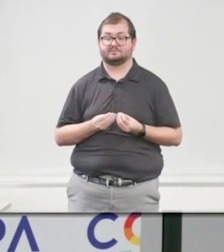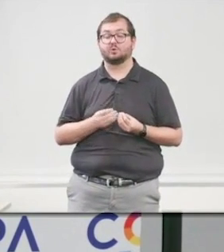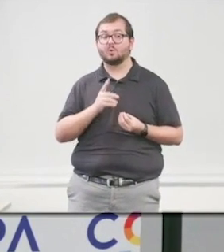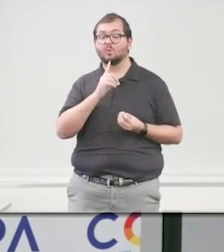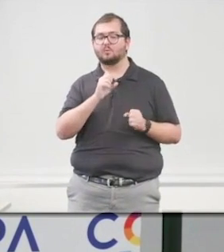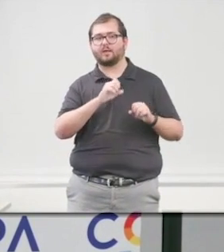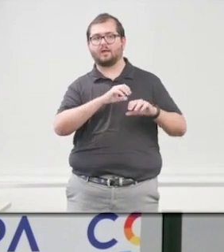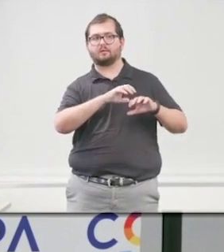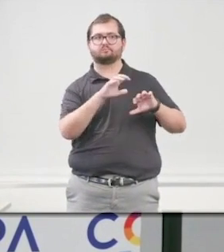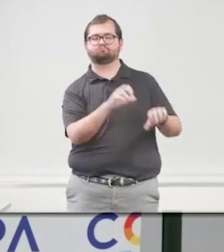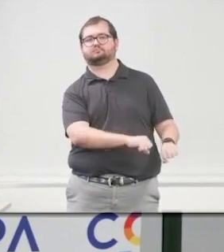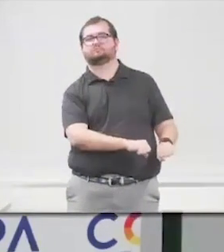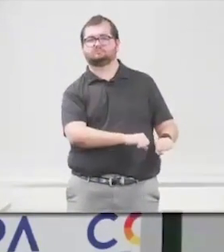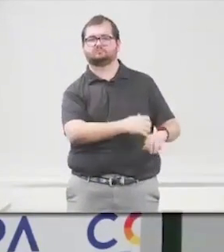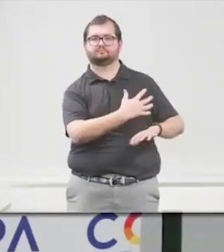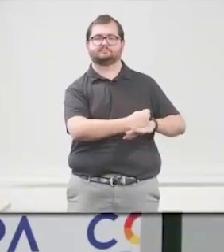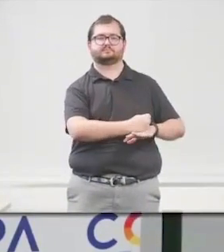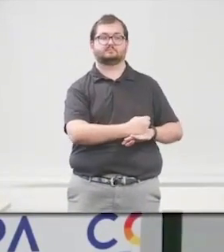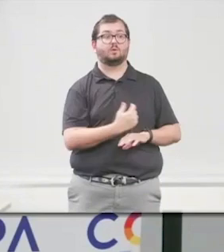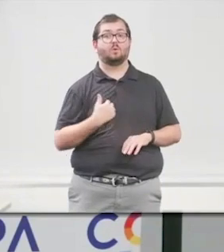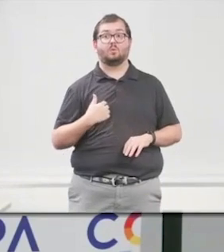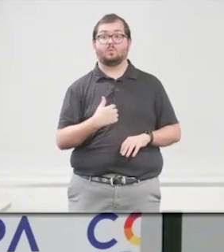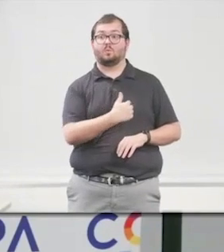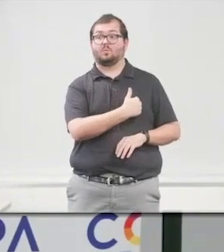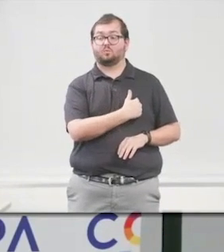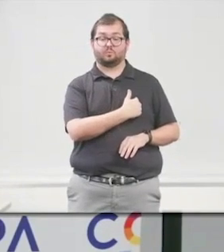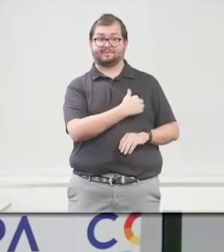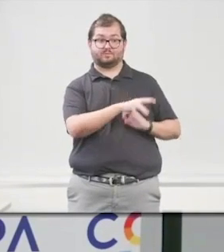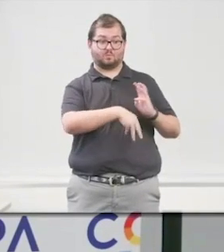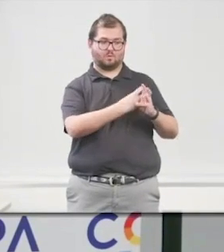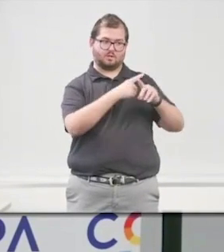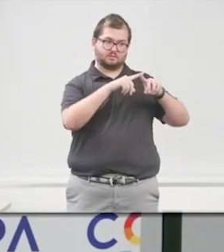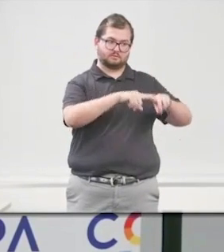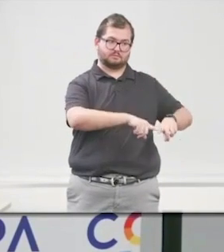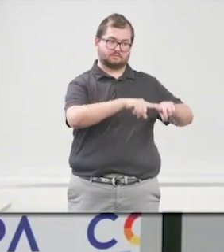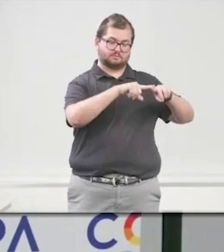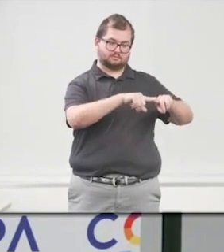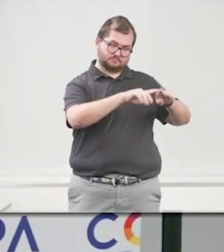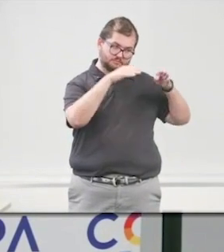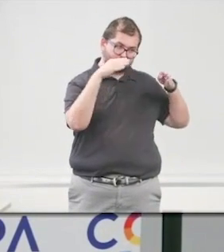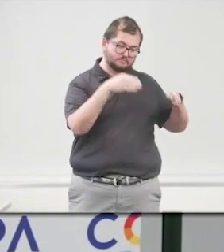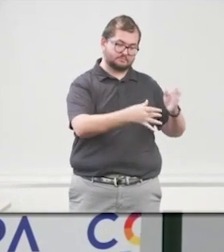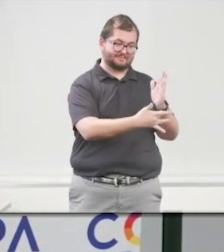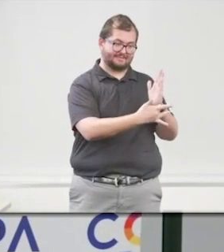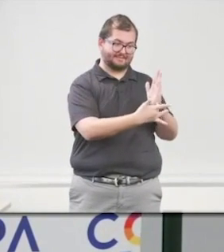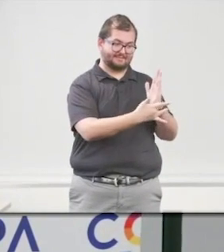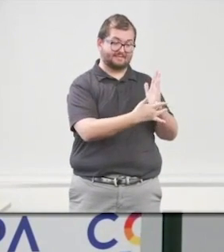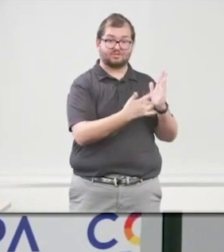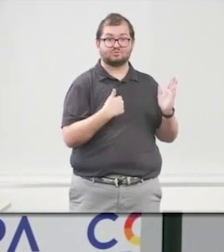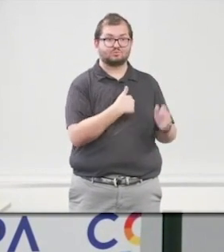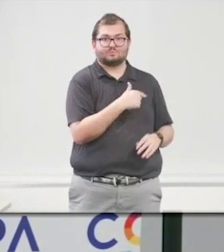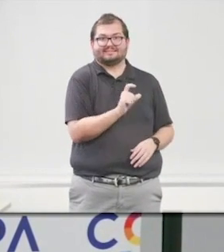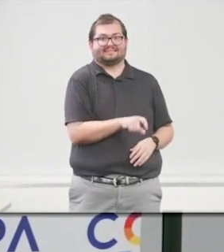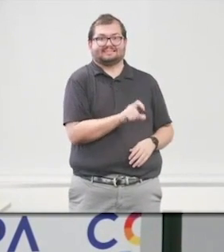organizations at this point. We are so technology focused, and a lot of our work is dependent on that, such